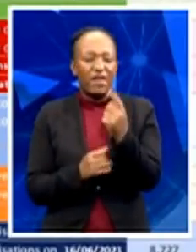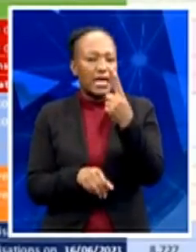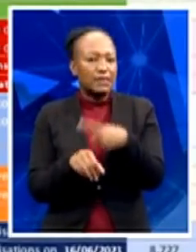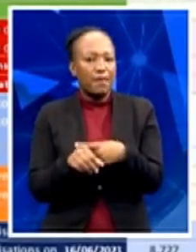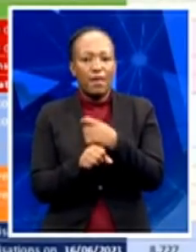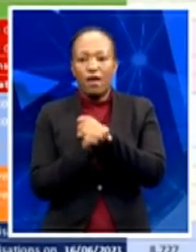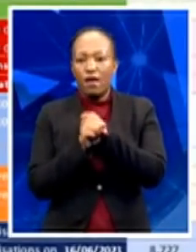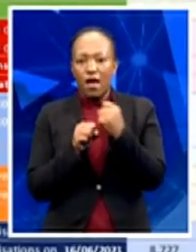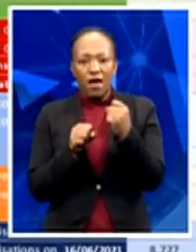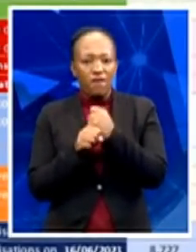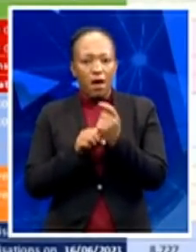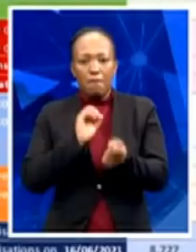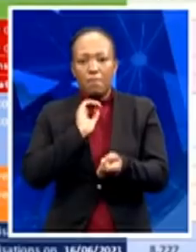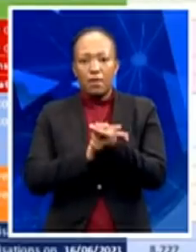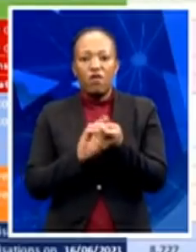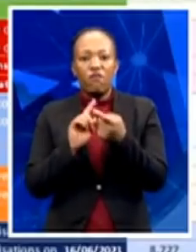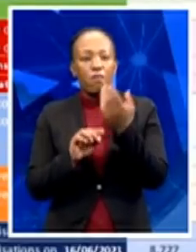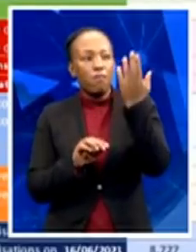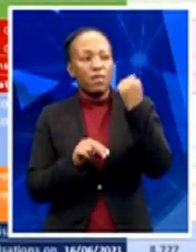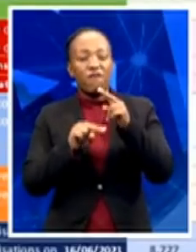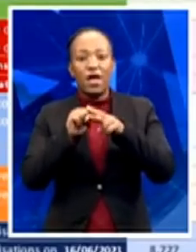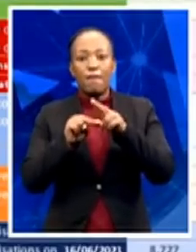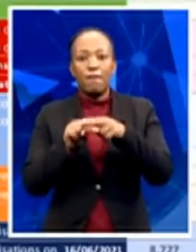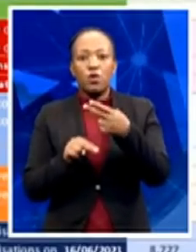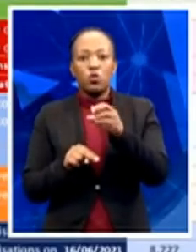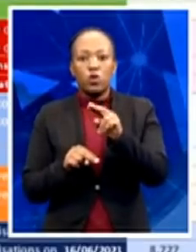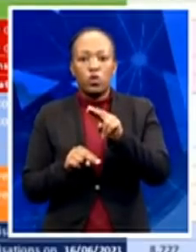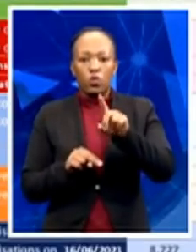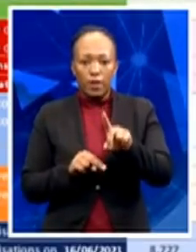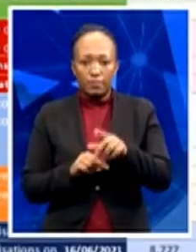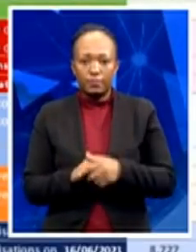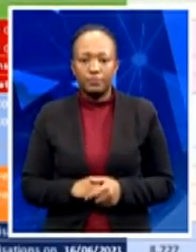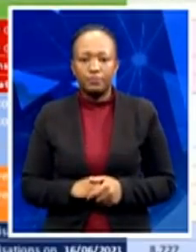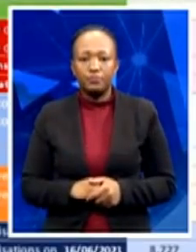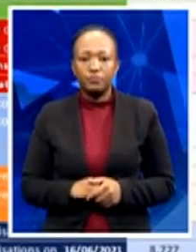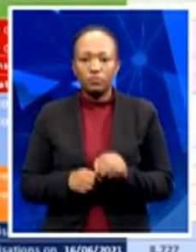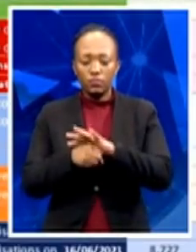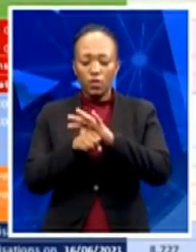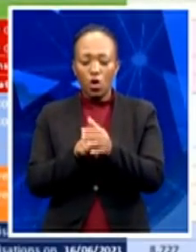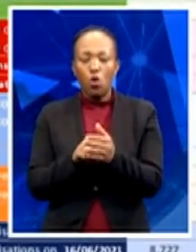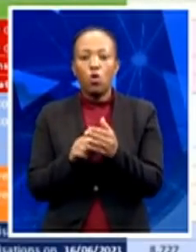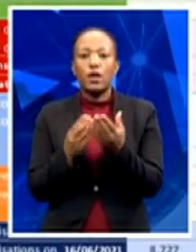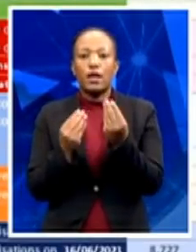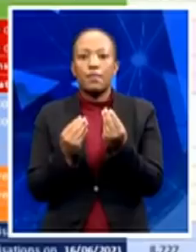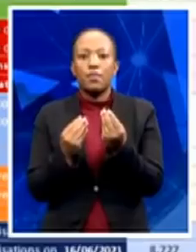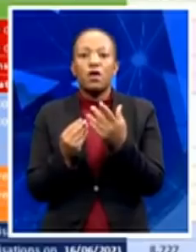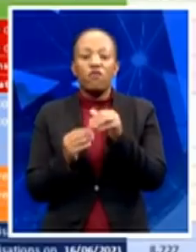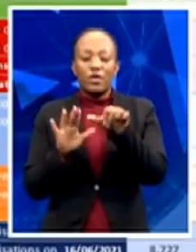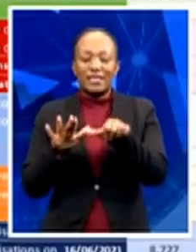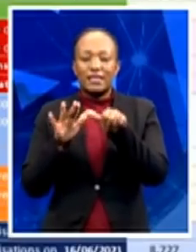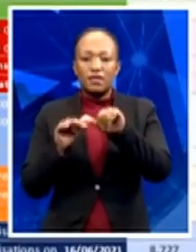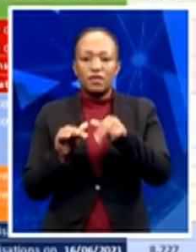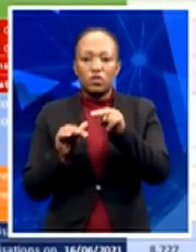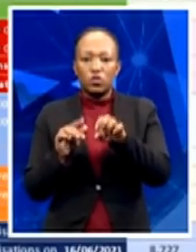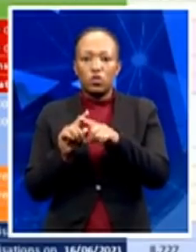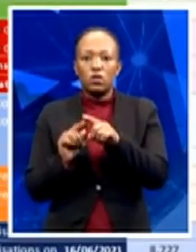February 2021. Our case fatality rate as of the 16th of June is 3.3%, and